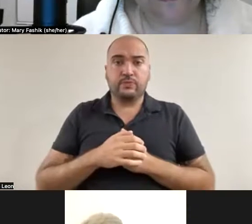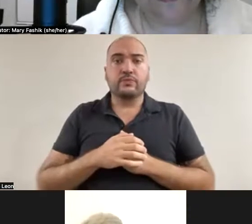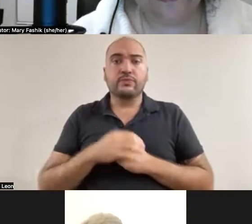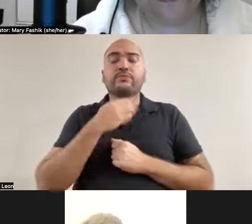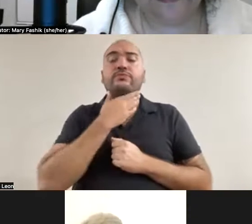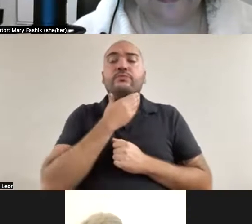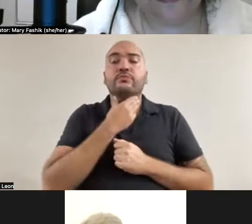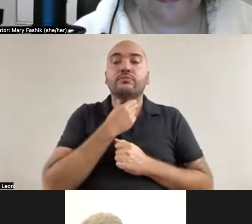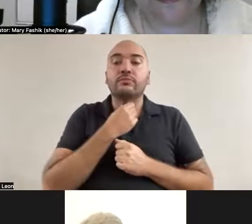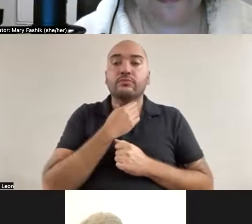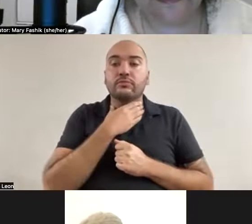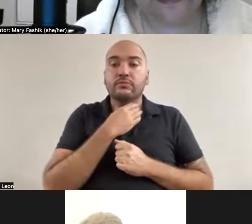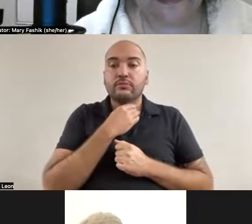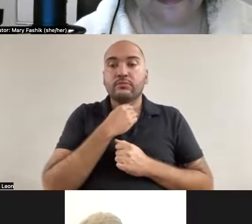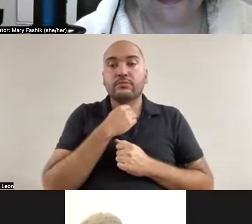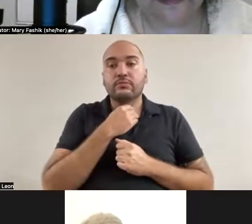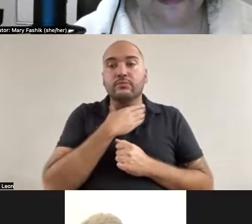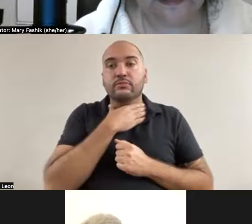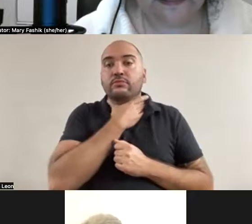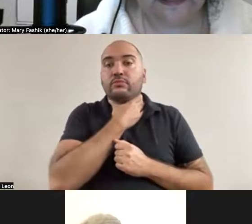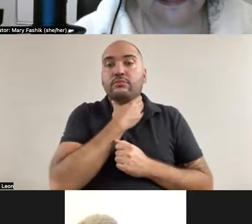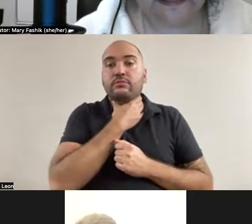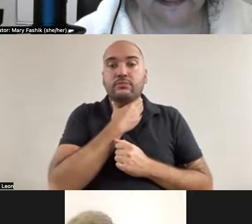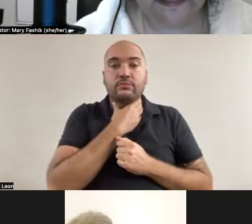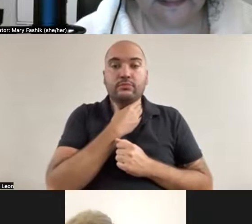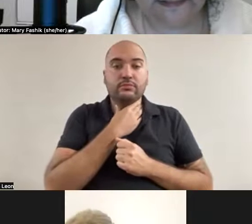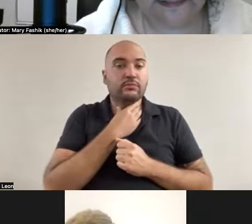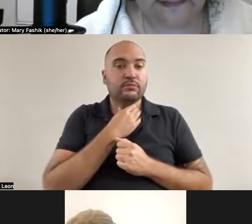For our contest,